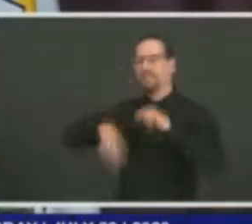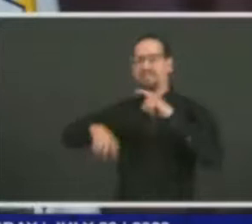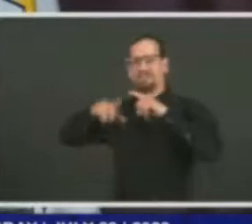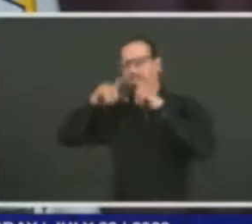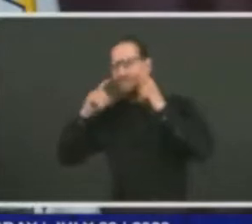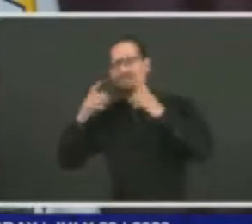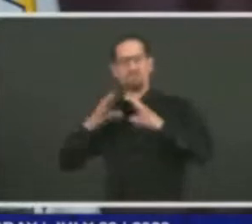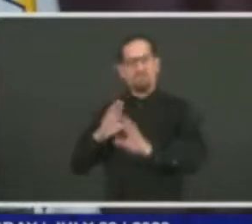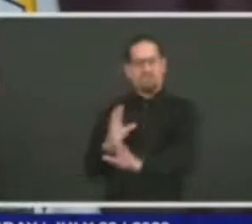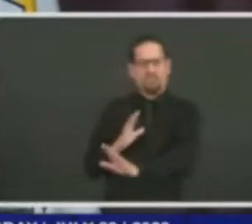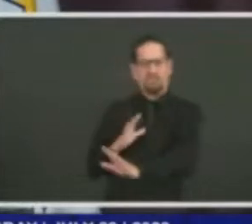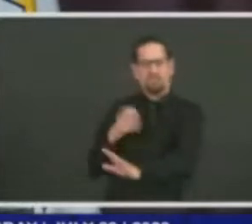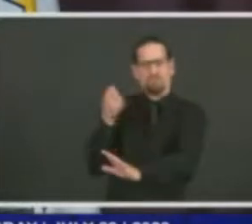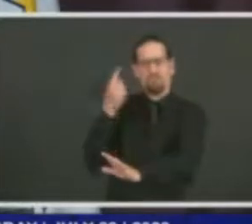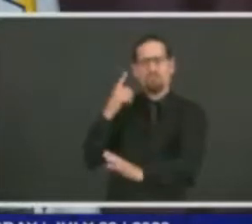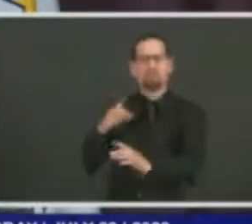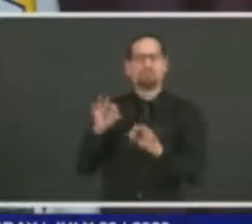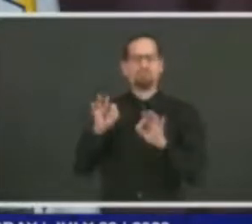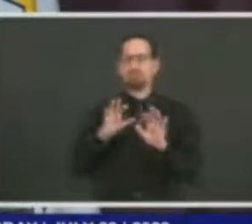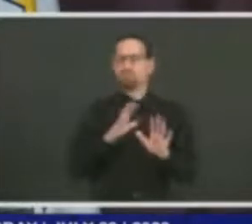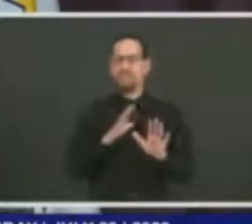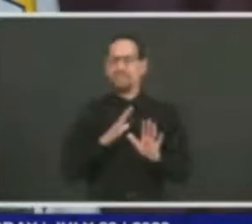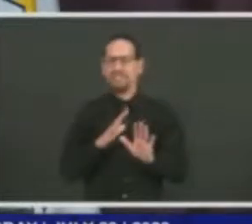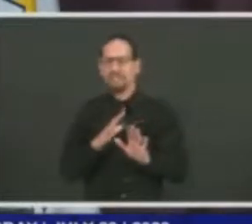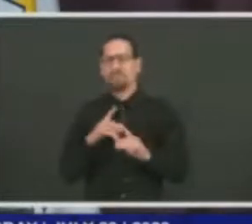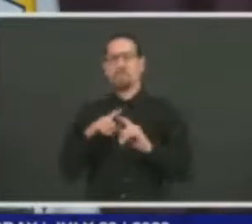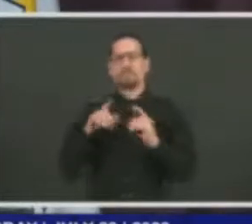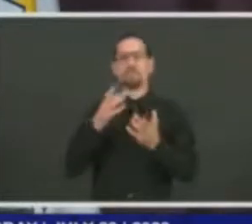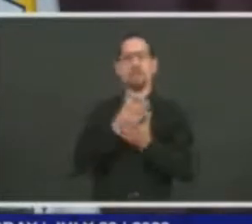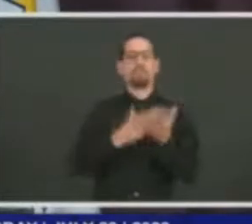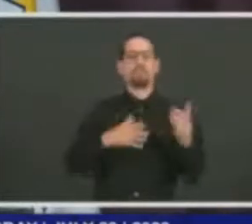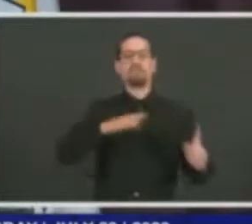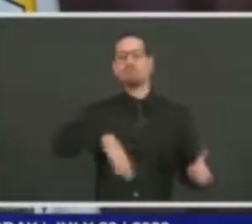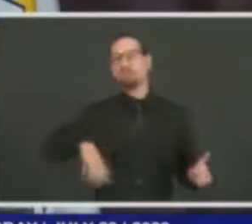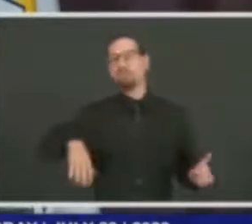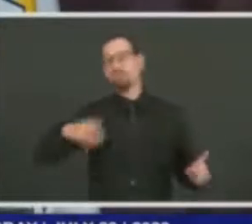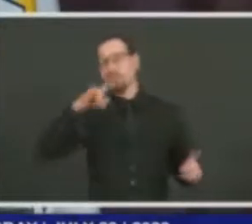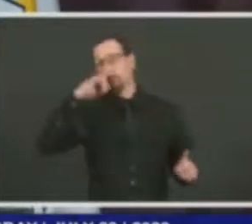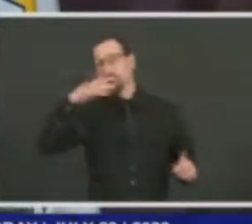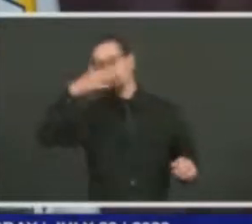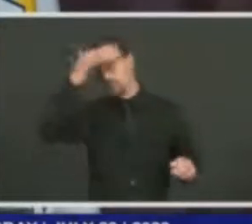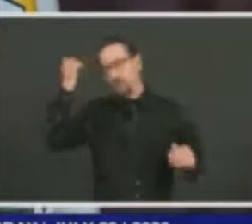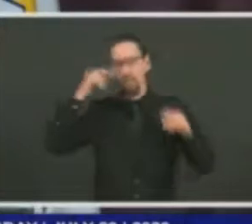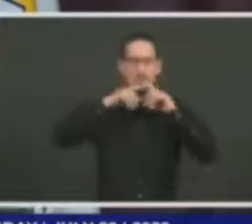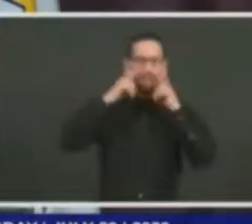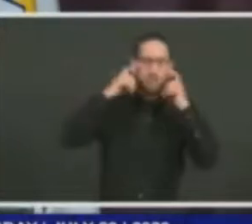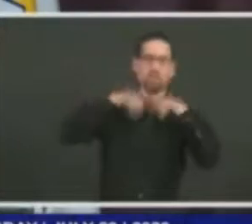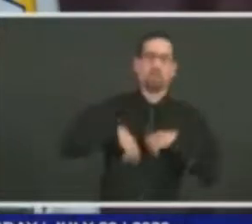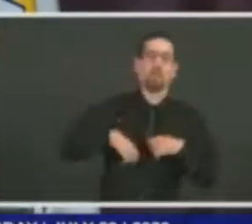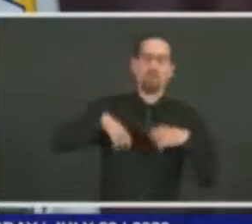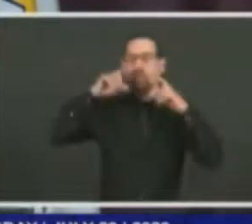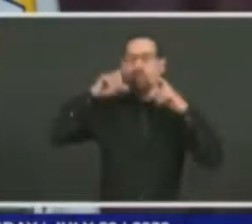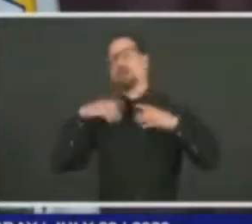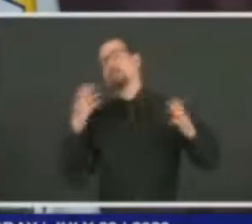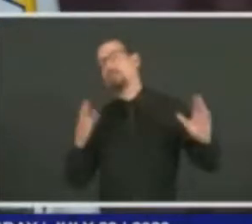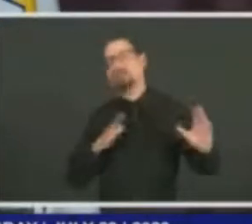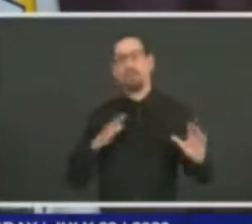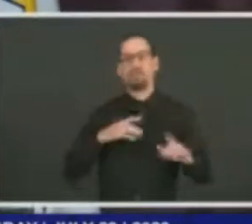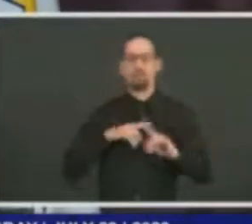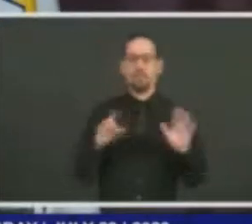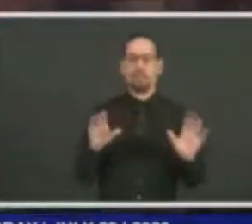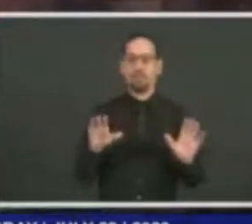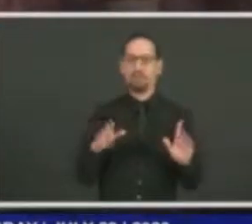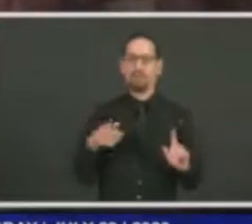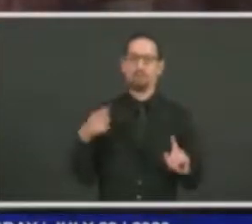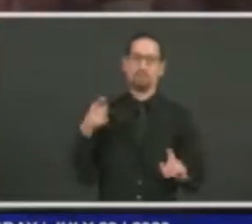so we have to be kind. We have to have extra masks in every school. So if a kid forgets one, you just offer a mask. Bottom line is everyone in the school should